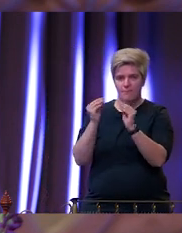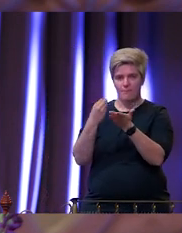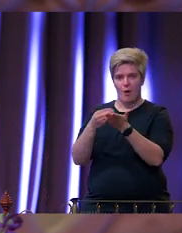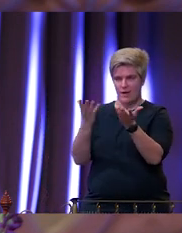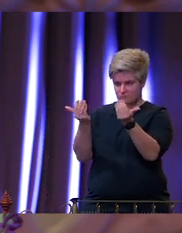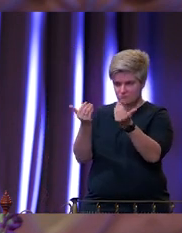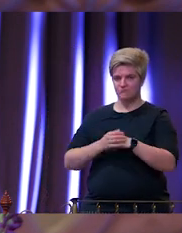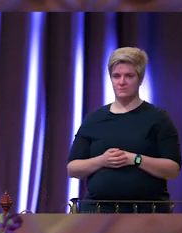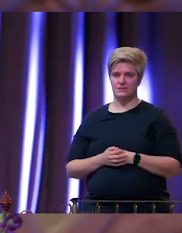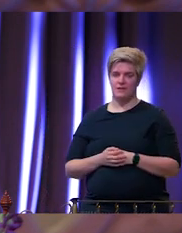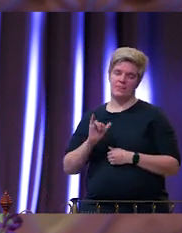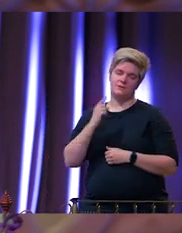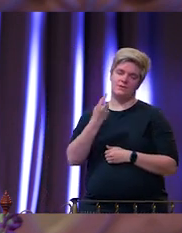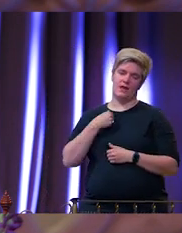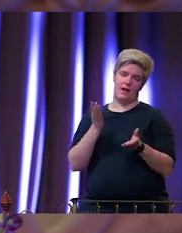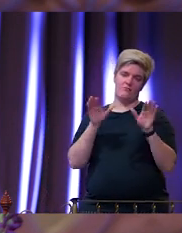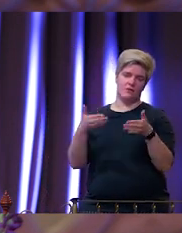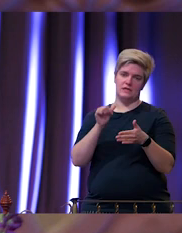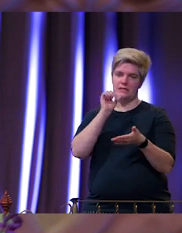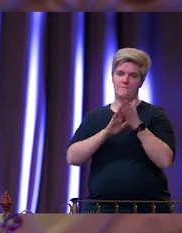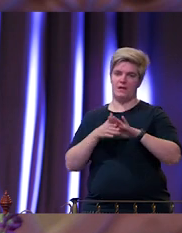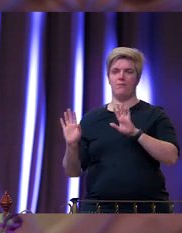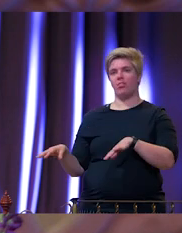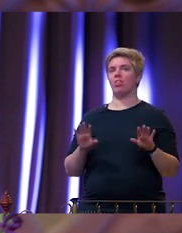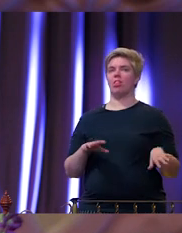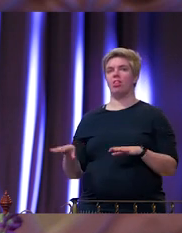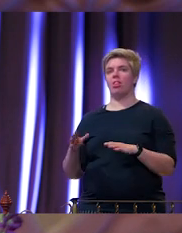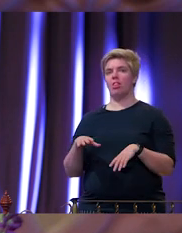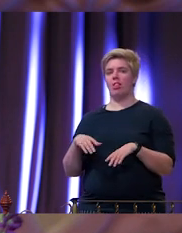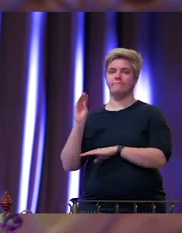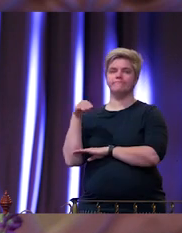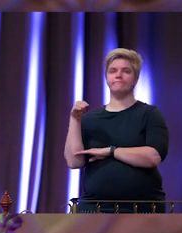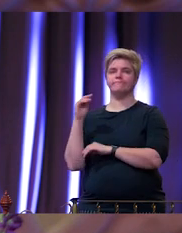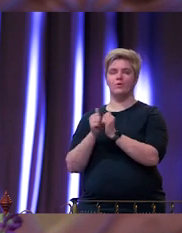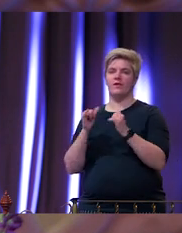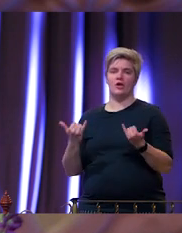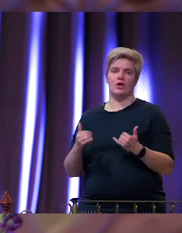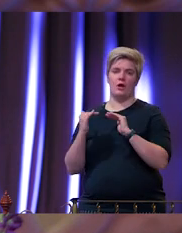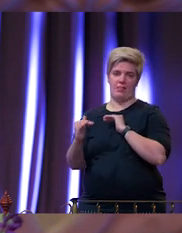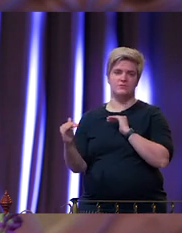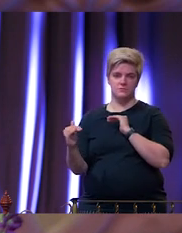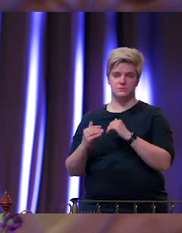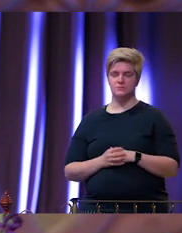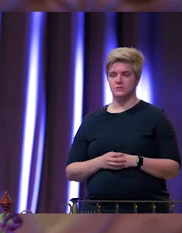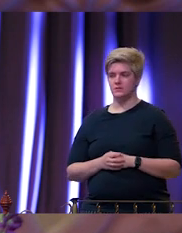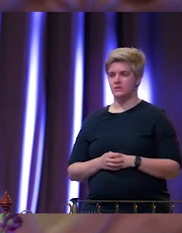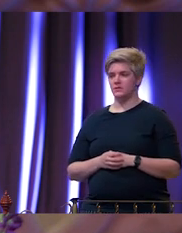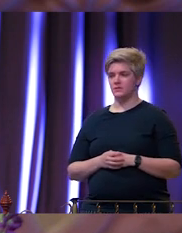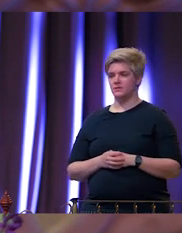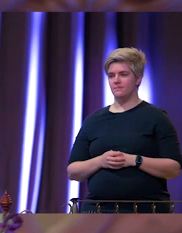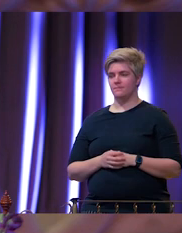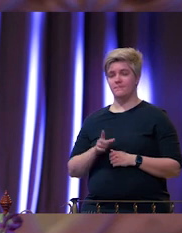is something that I'm focused on, is not getting comfortable or sort of complacent with the current level of funding that we have, because needs continue